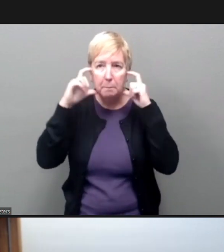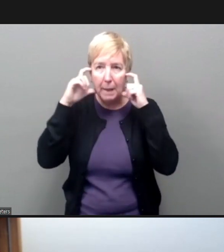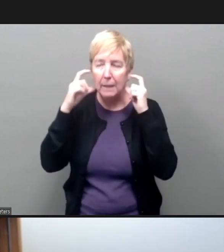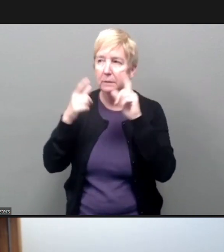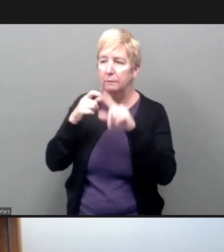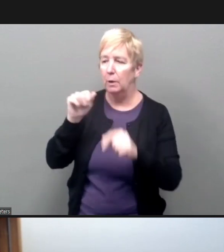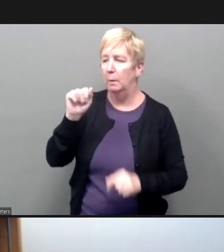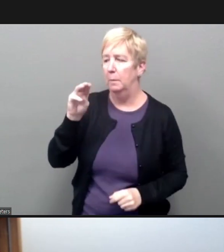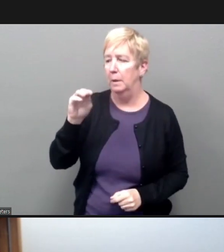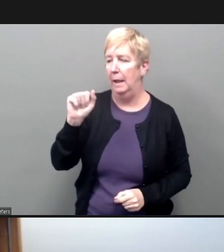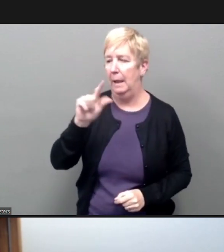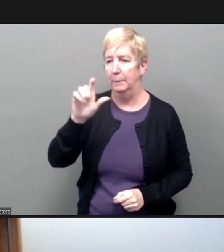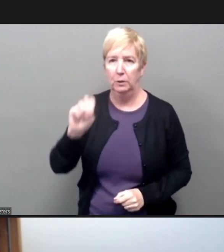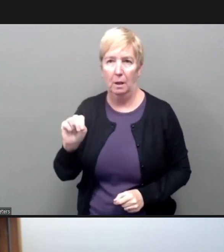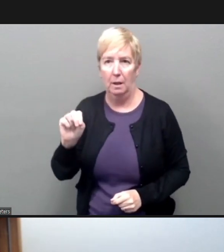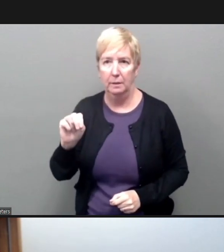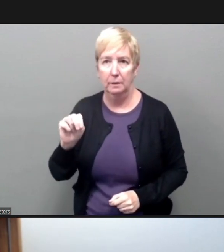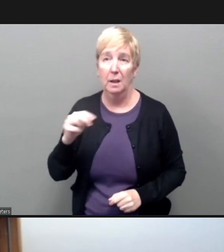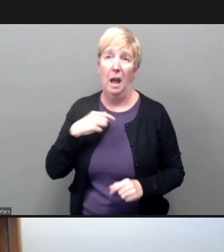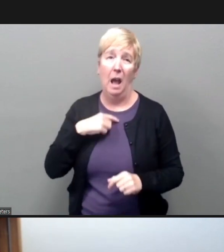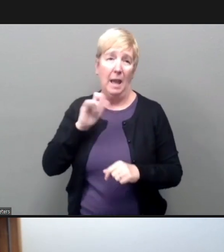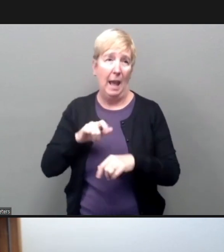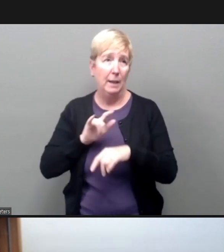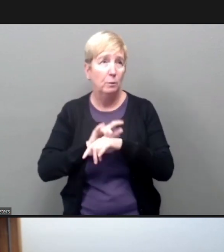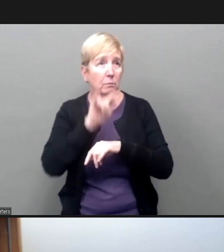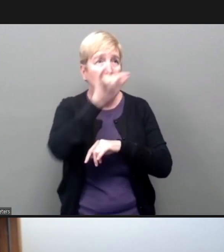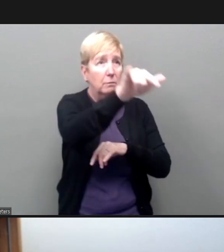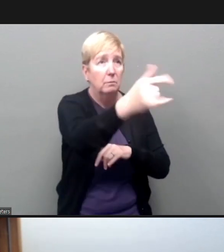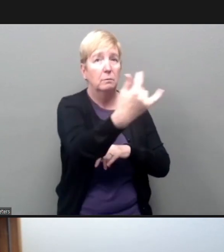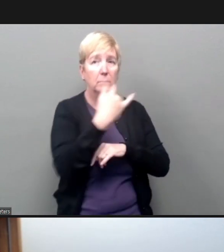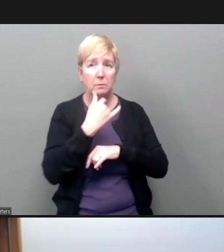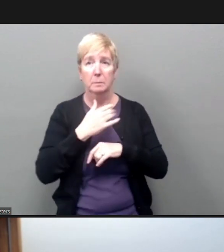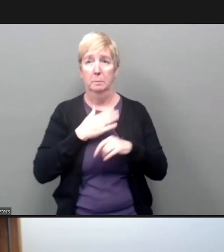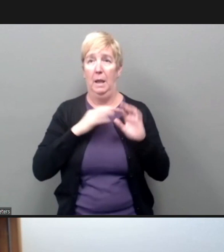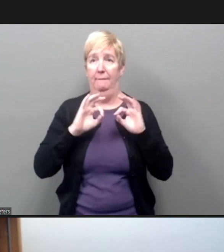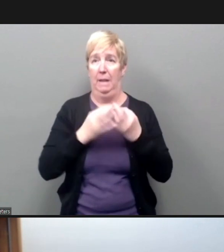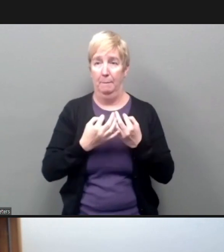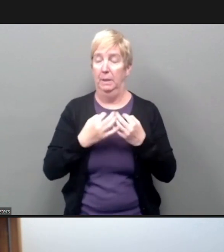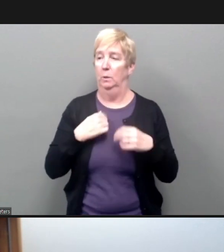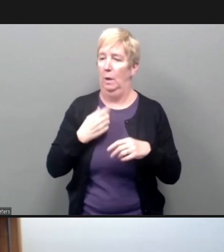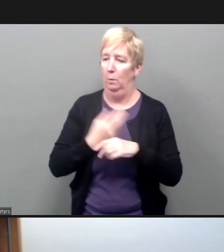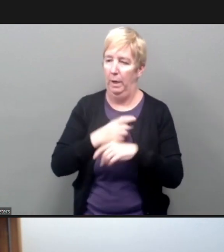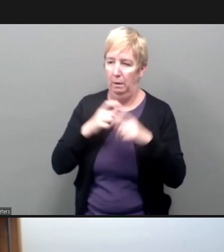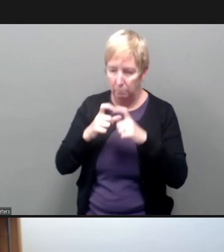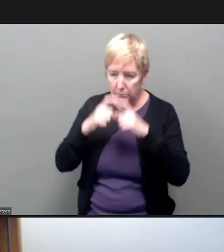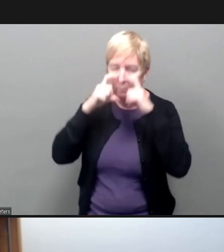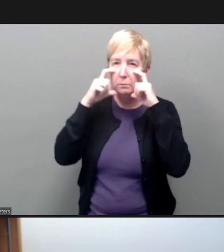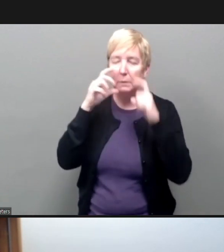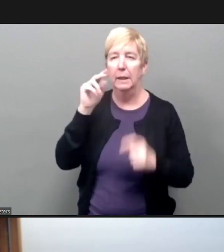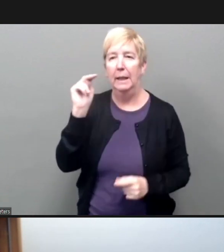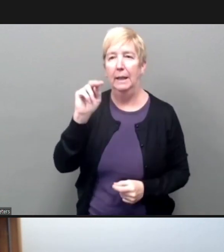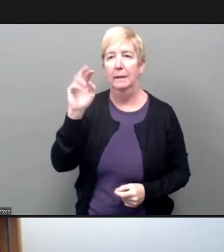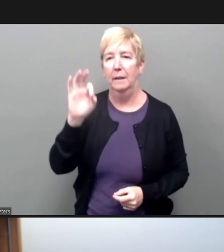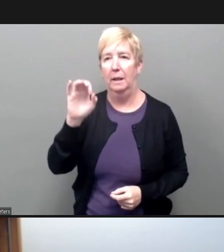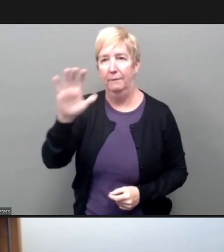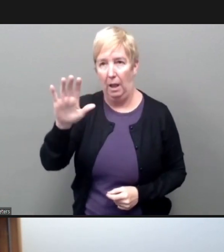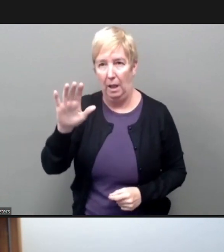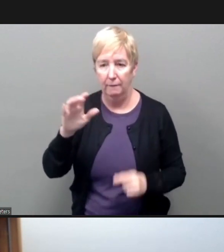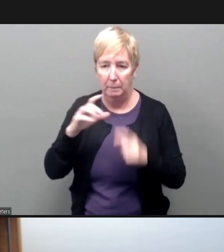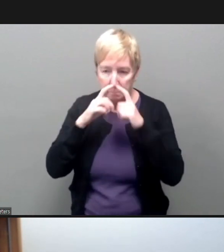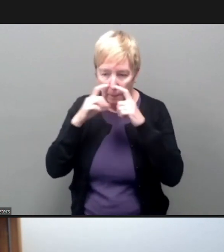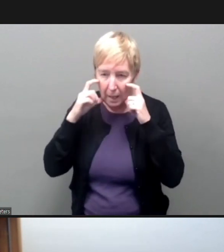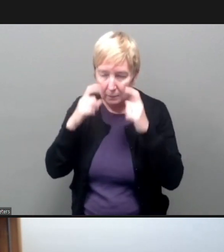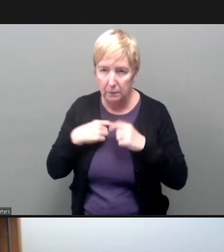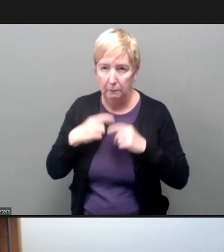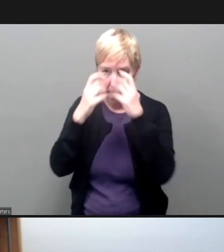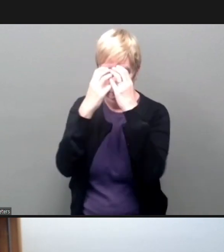and I wear that mask, I wear that wrapper. My joke is that I wear the N95 mask, the wraparound eye protection, and then I get